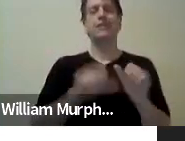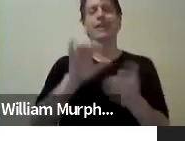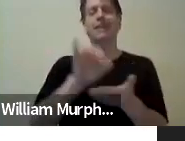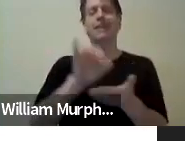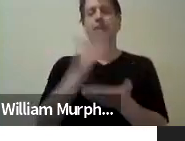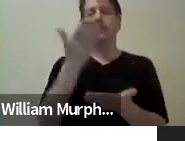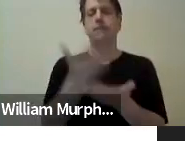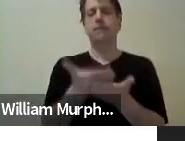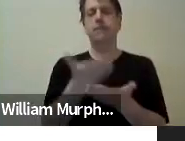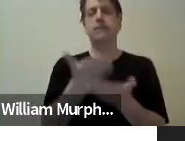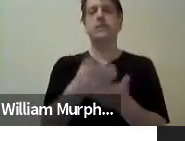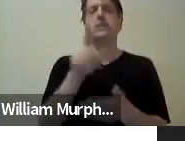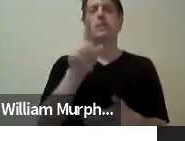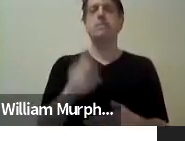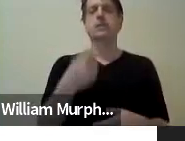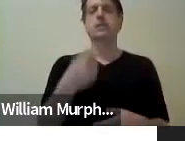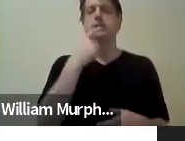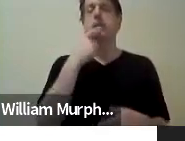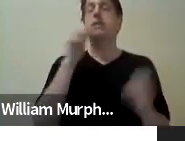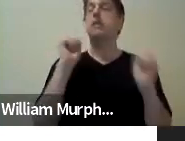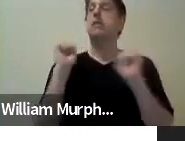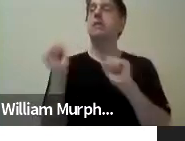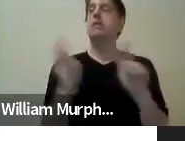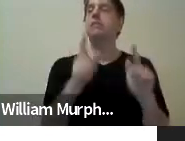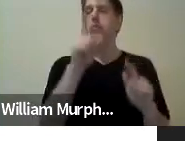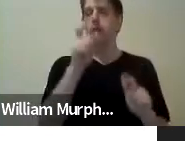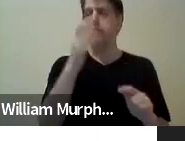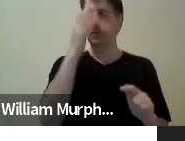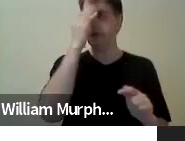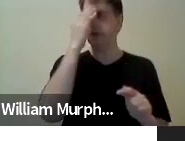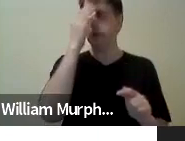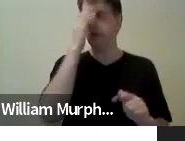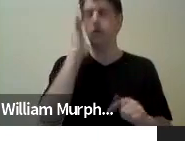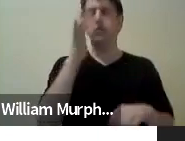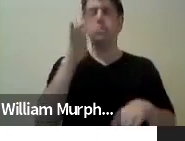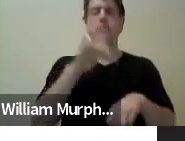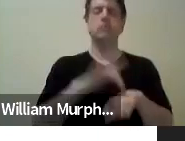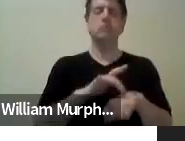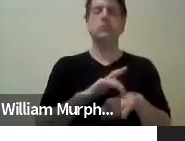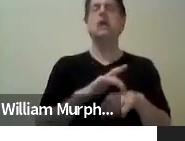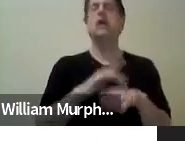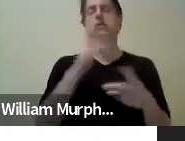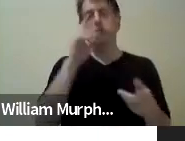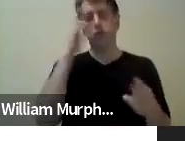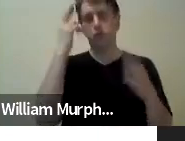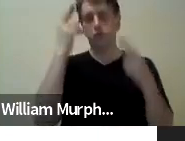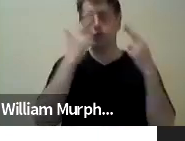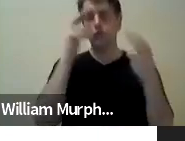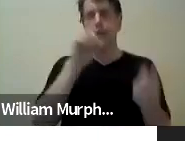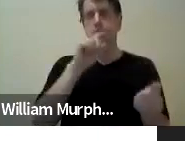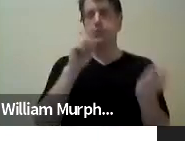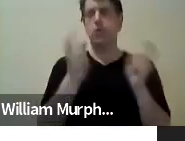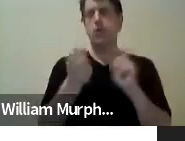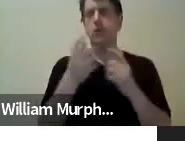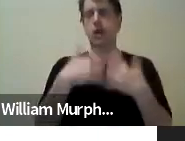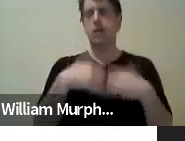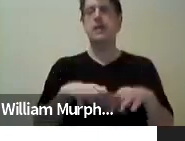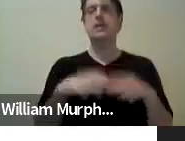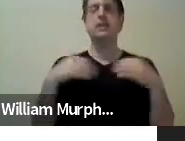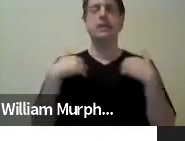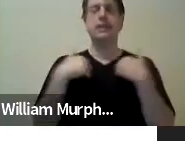say. What everyone needs to be aware of, and what we'll touch on about reasonable accommodations and emotional support animals,